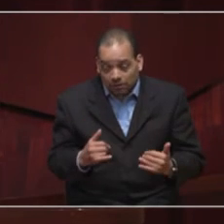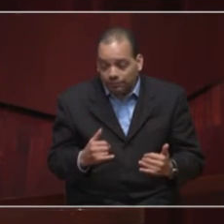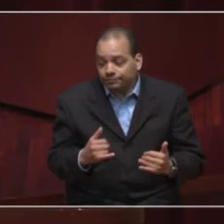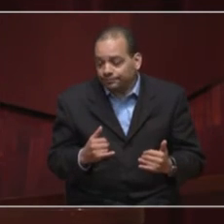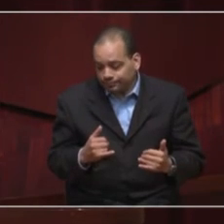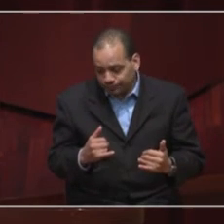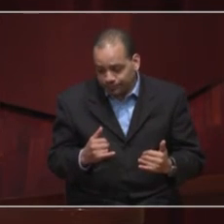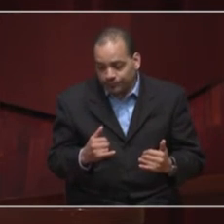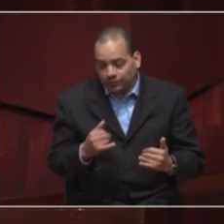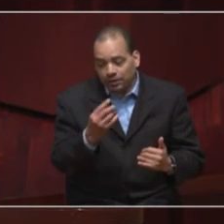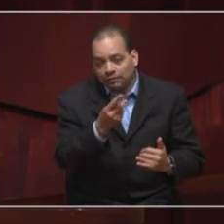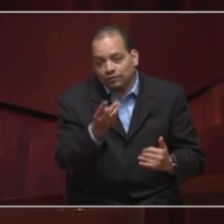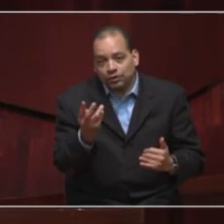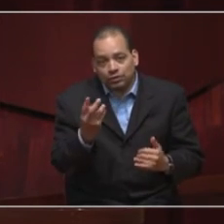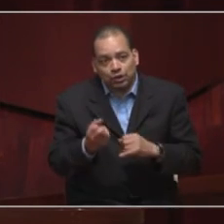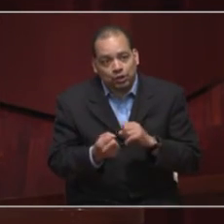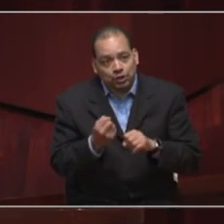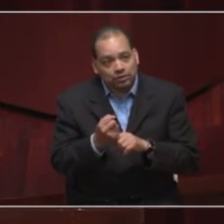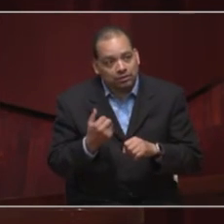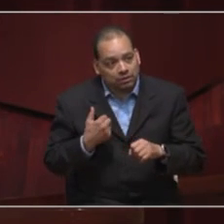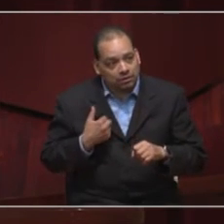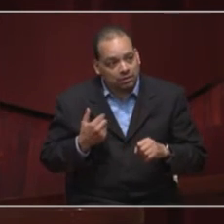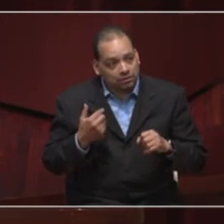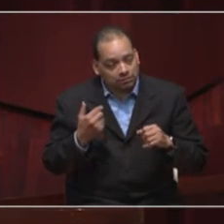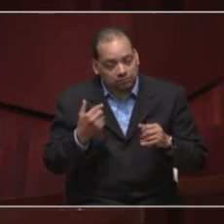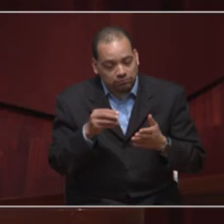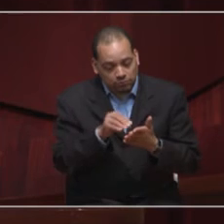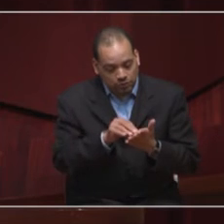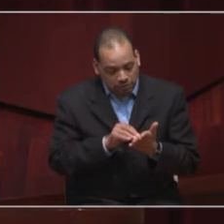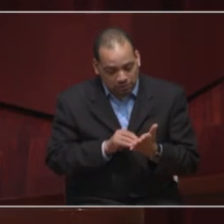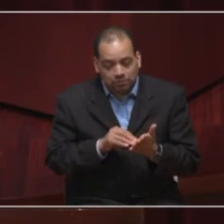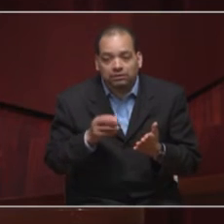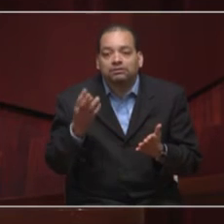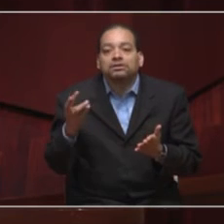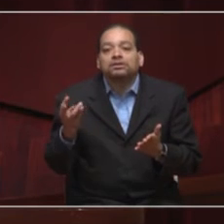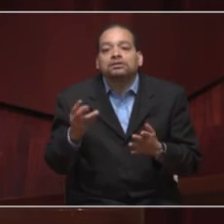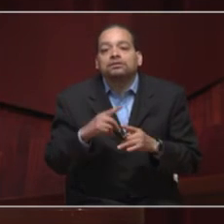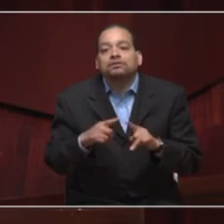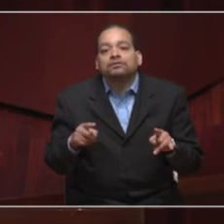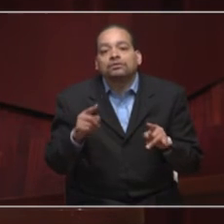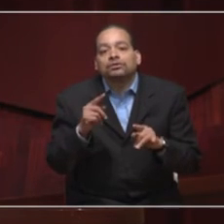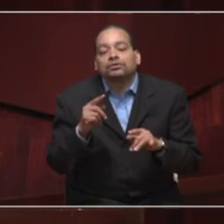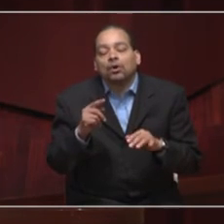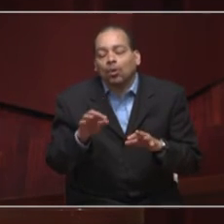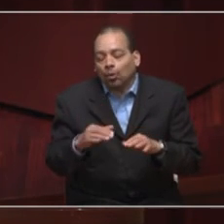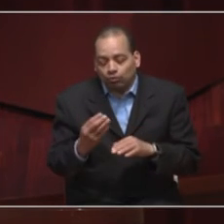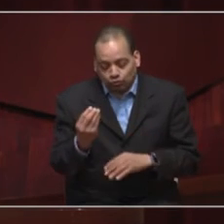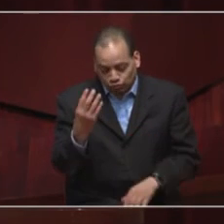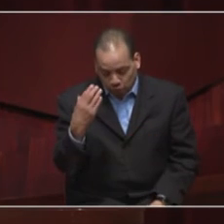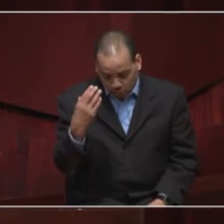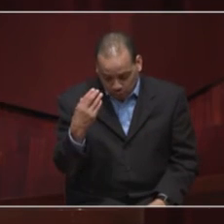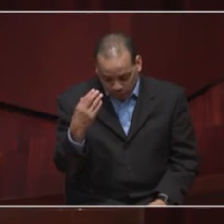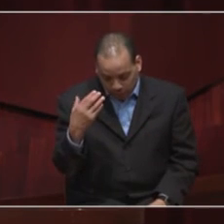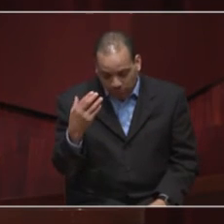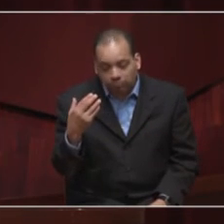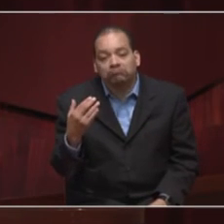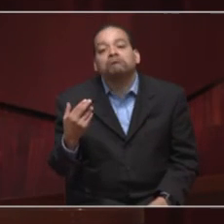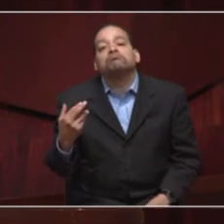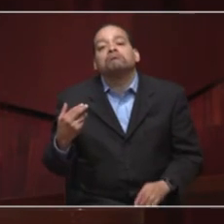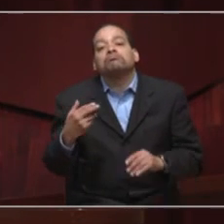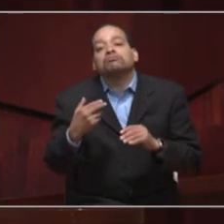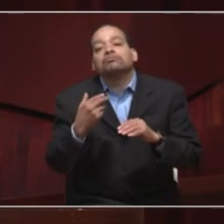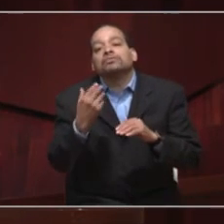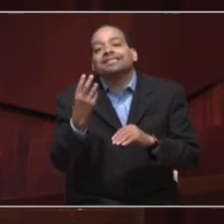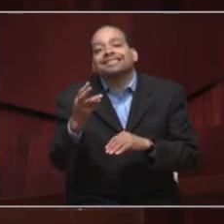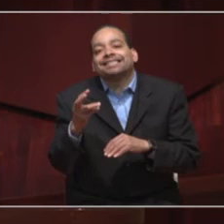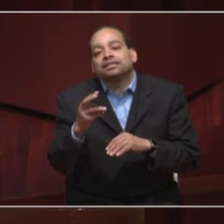over the past 2 years, I had recorded 16 individual ARCIS training videos, and